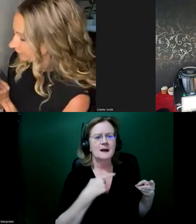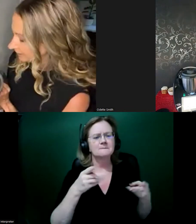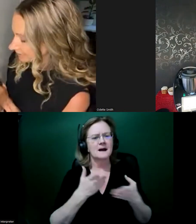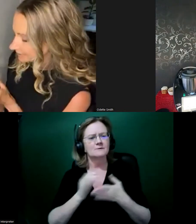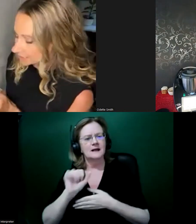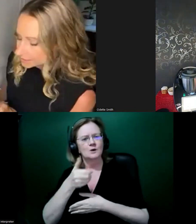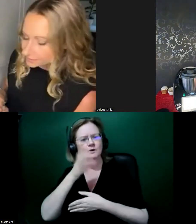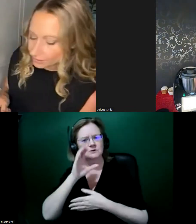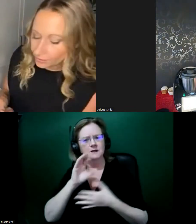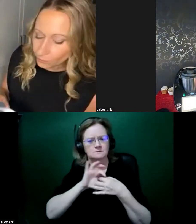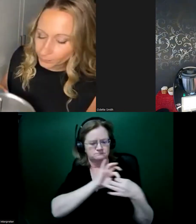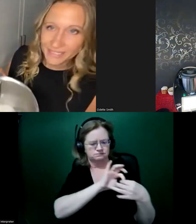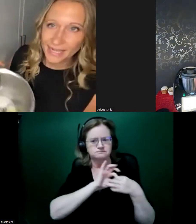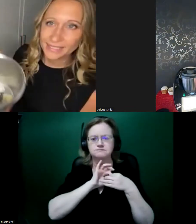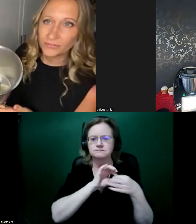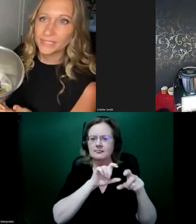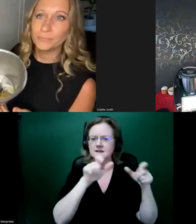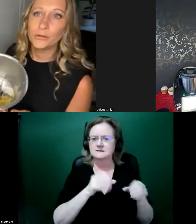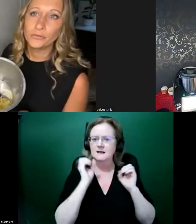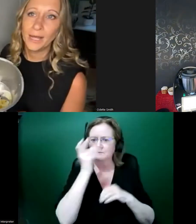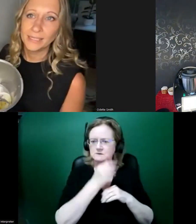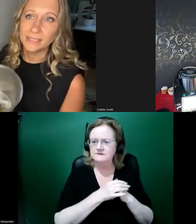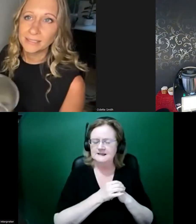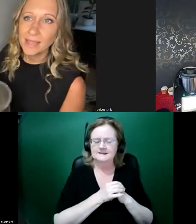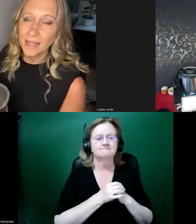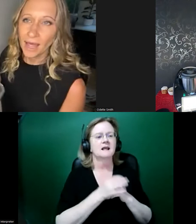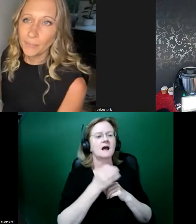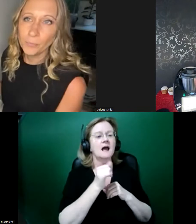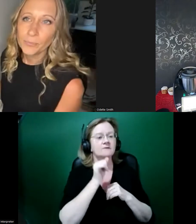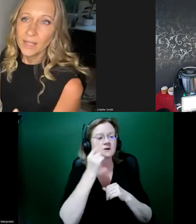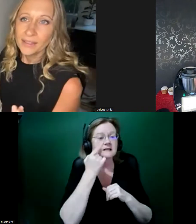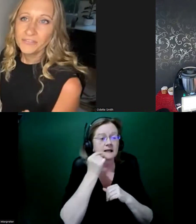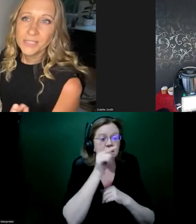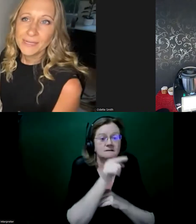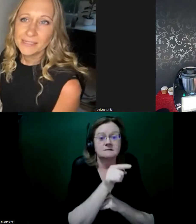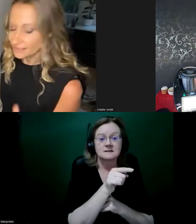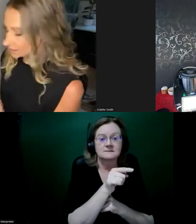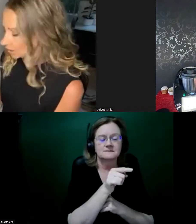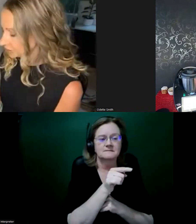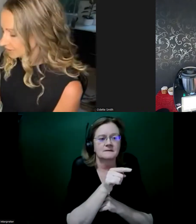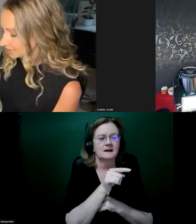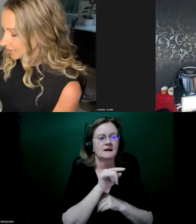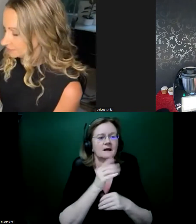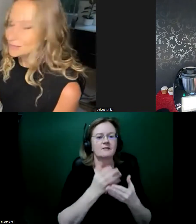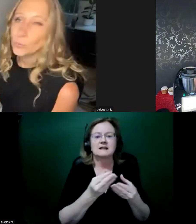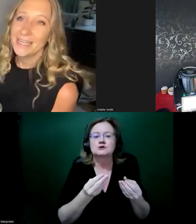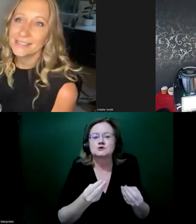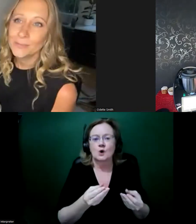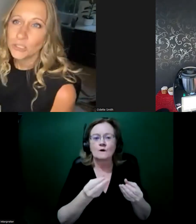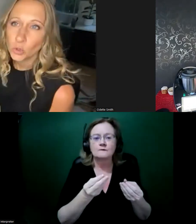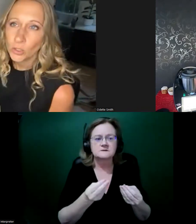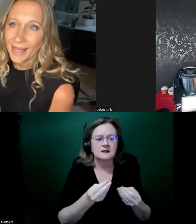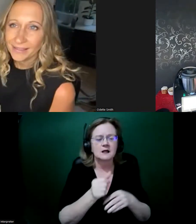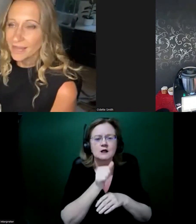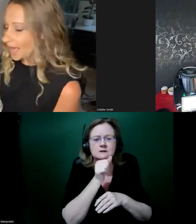go beautifully with this. So what we've done is I've got these beautiful onions. They've just been, they're soft. The sweetness has